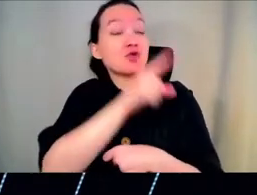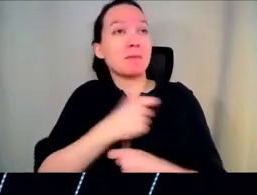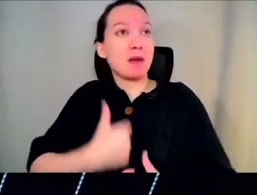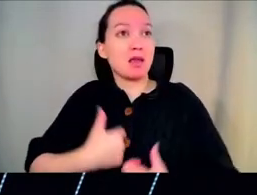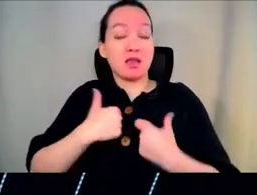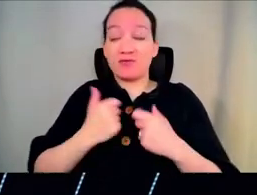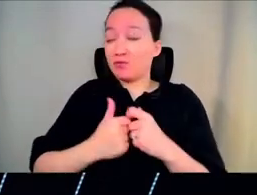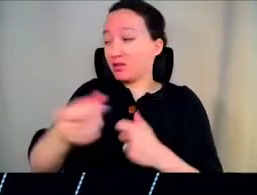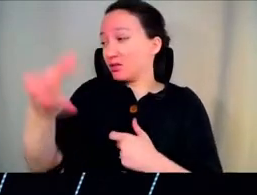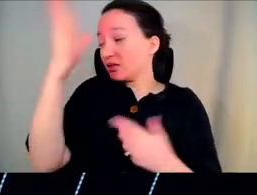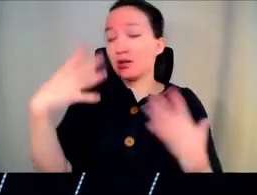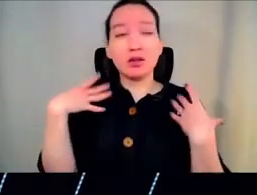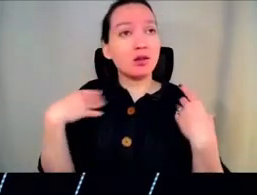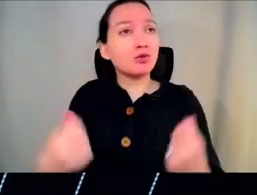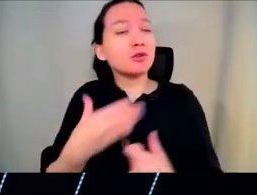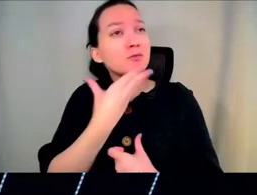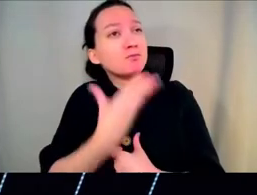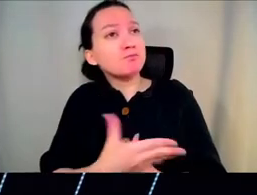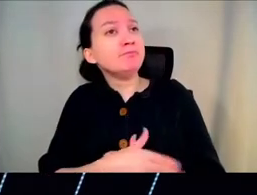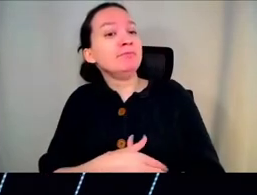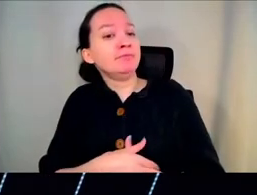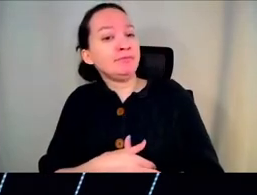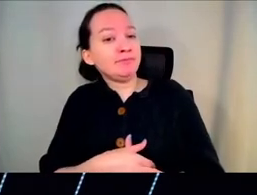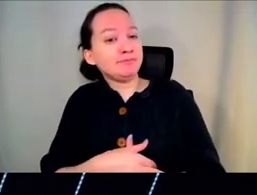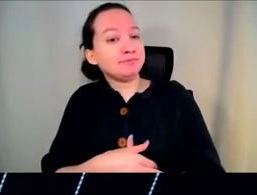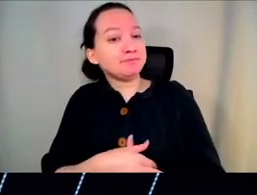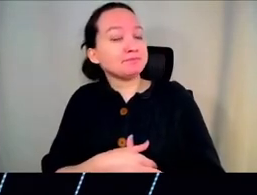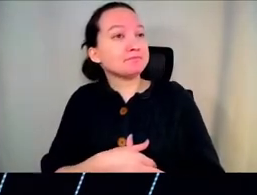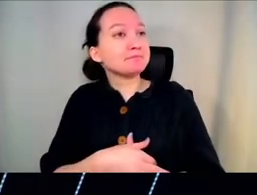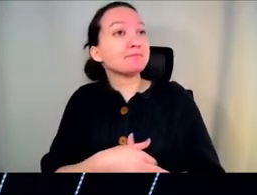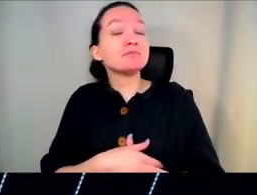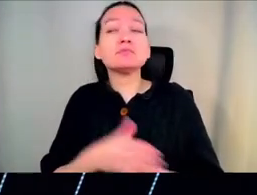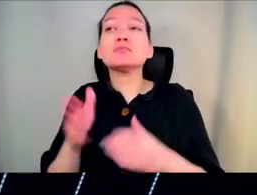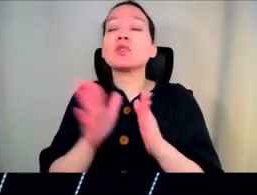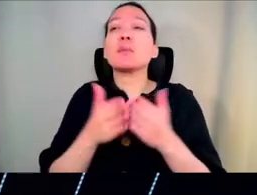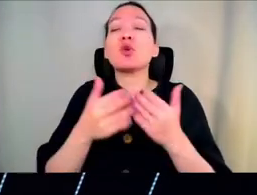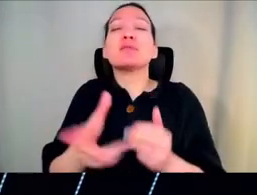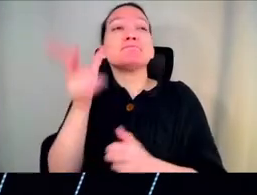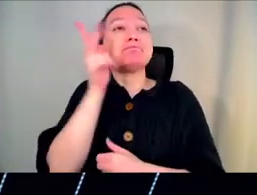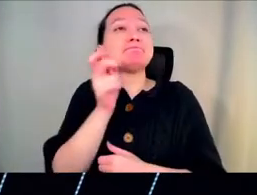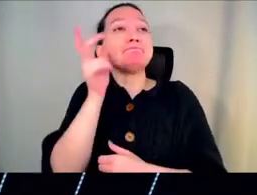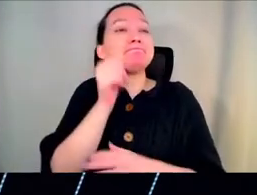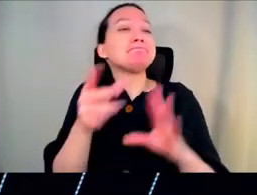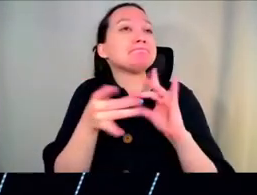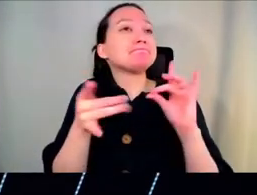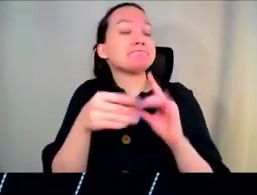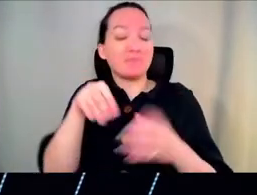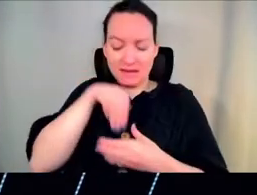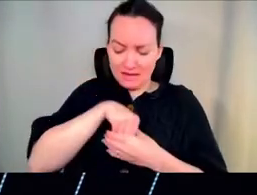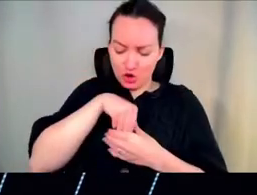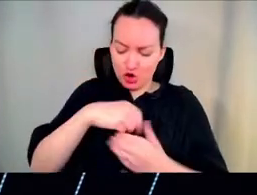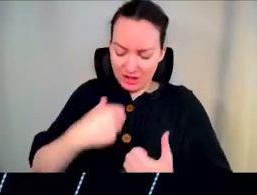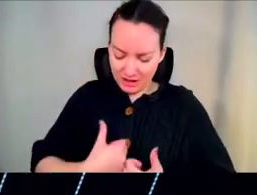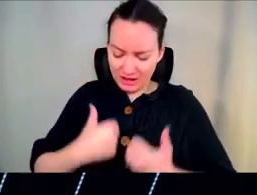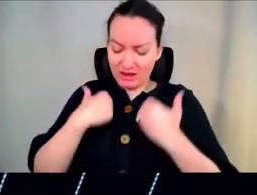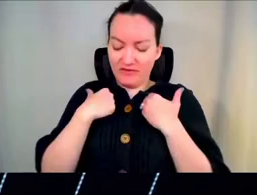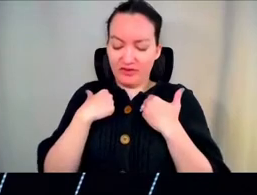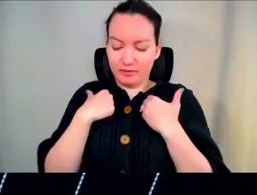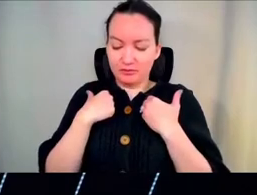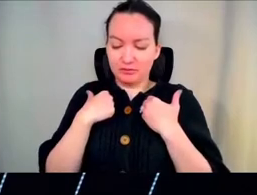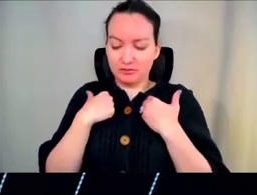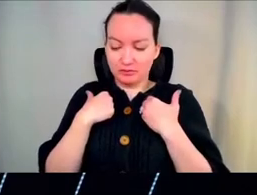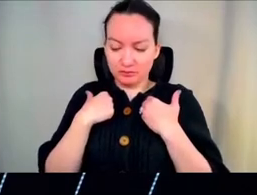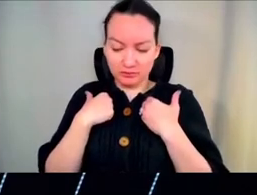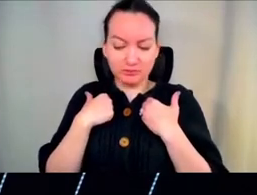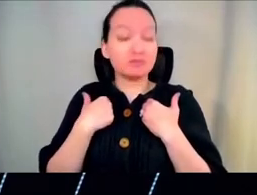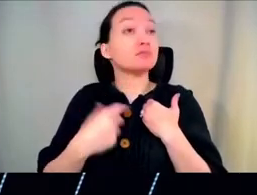is healthy and in a good place. It's one of the things the book I've been listening to is talking about so much is the inner life, right?